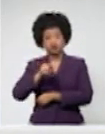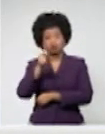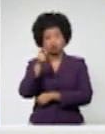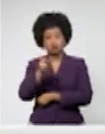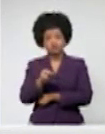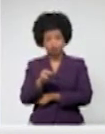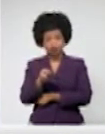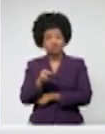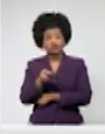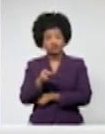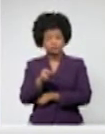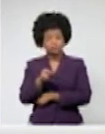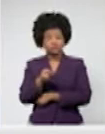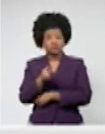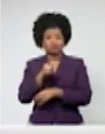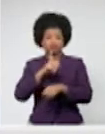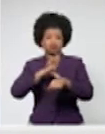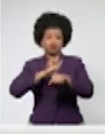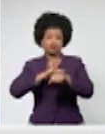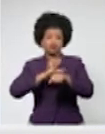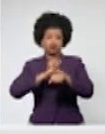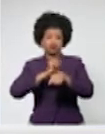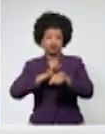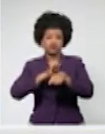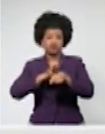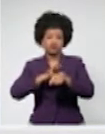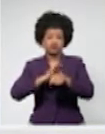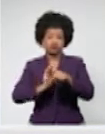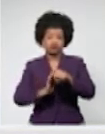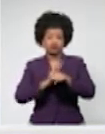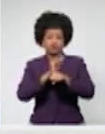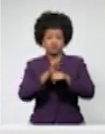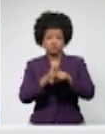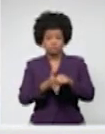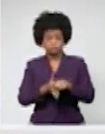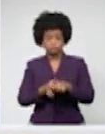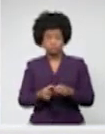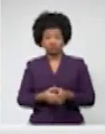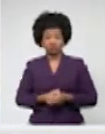to diagnose COVID-19 cases. The world accumulates